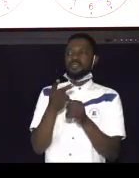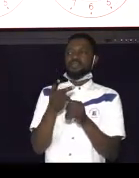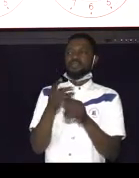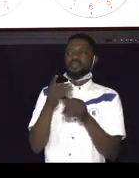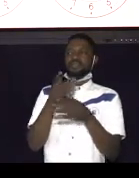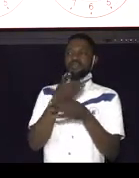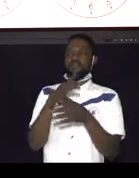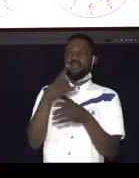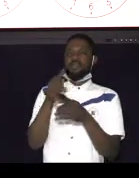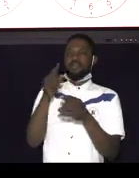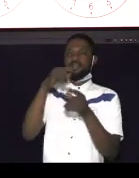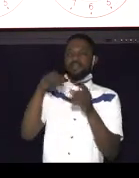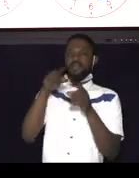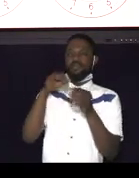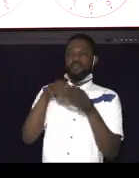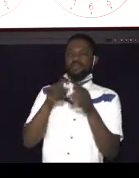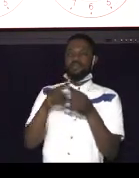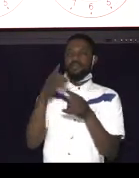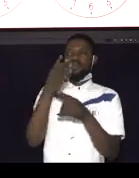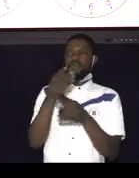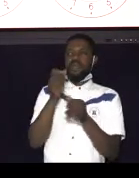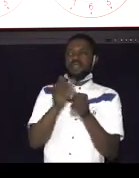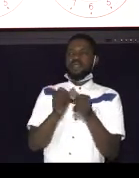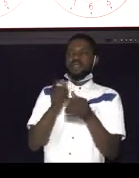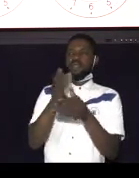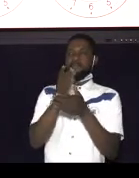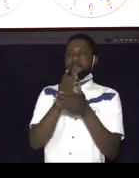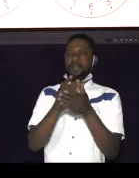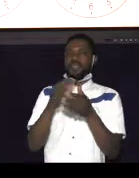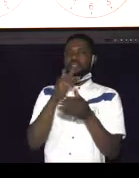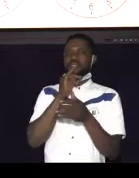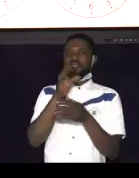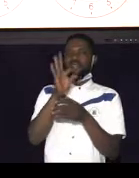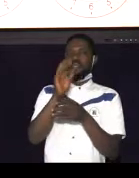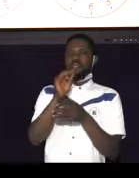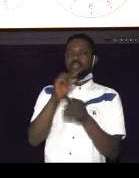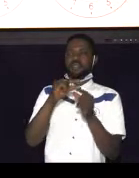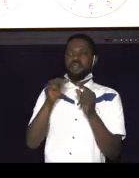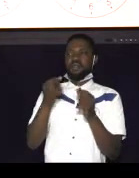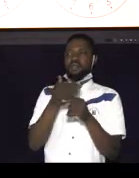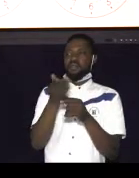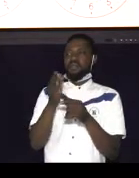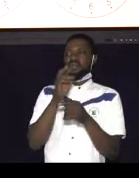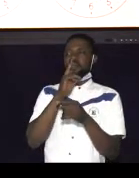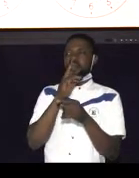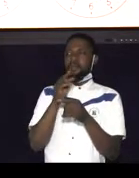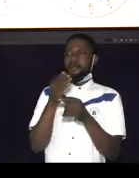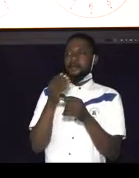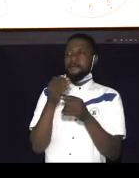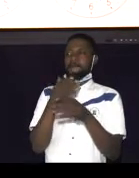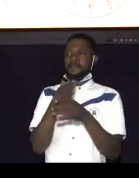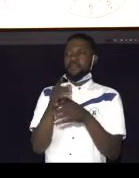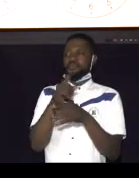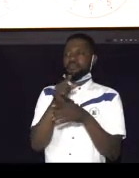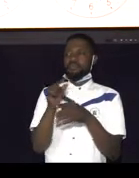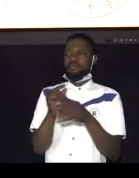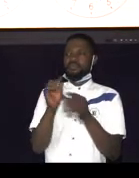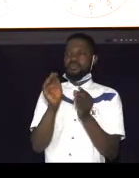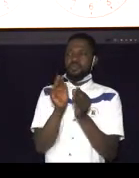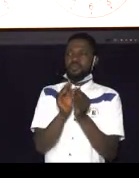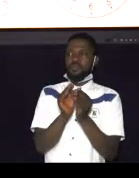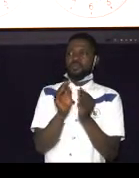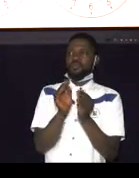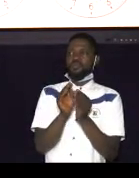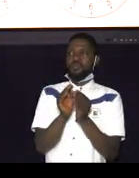circles into 4, which means that each part is 90 degrees. But these angles are smaller between these two, smaller than